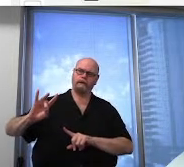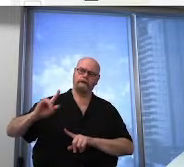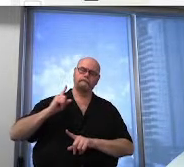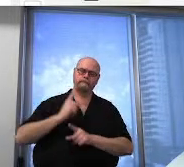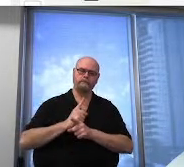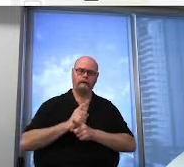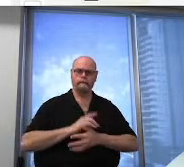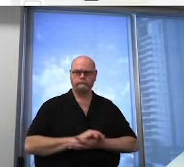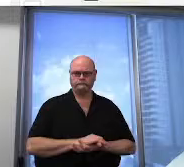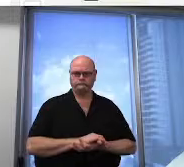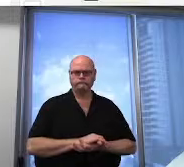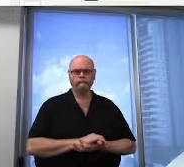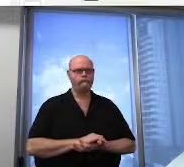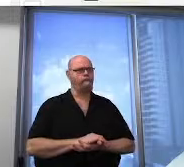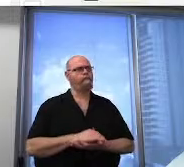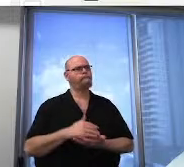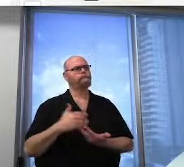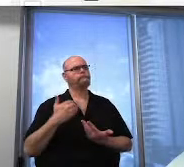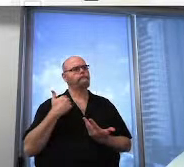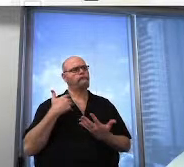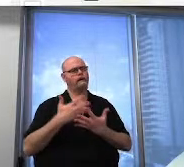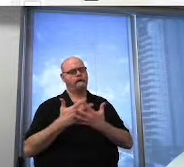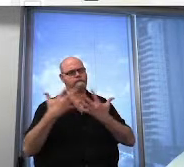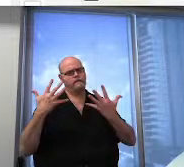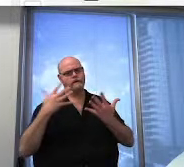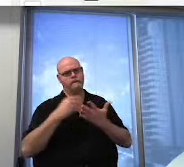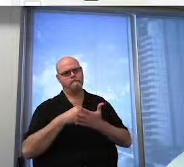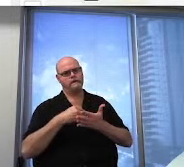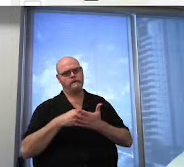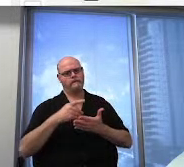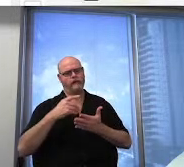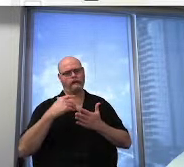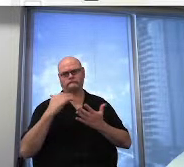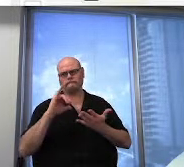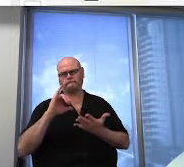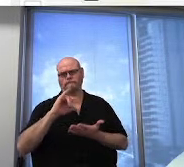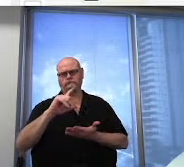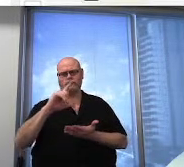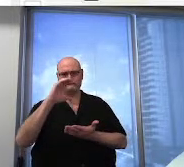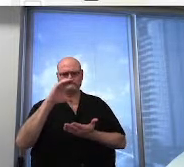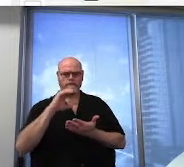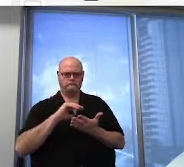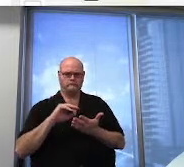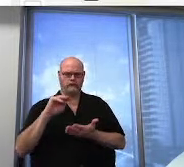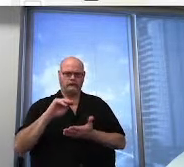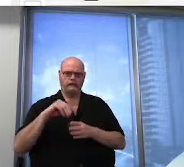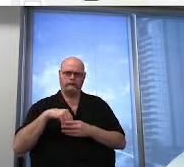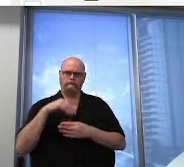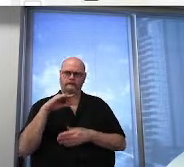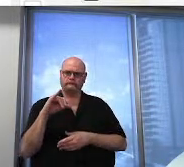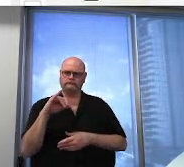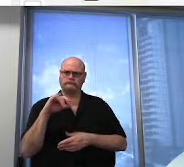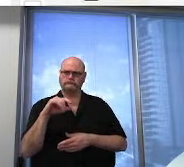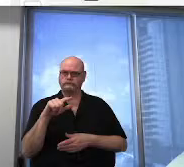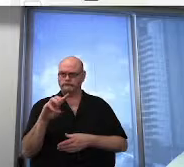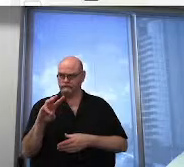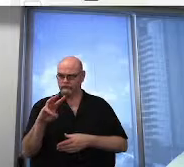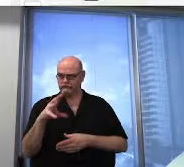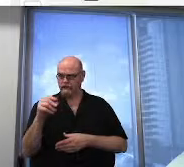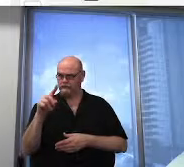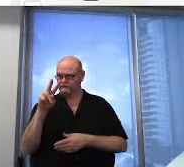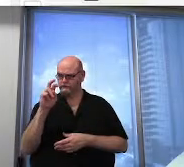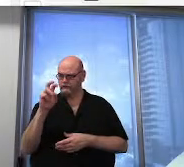Correct. Okay, so there's a significant amount of money, almost 100 million in fiscal year 26